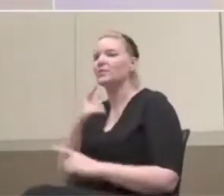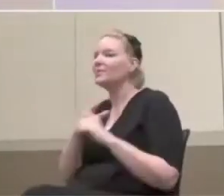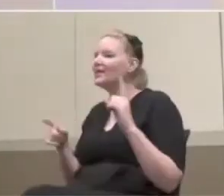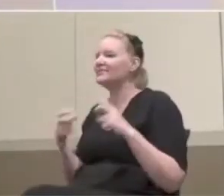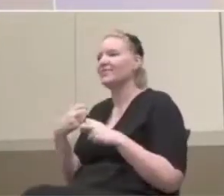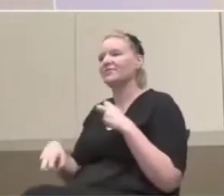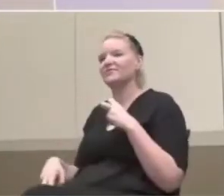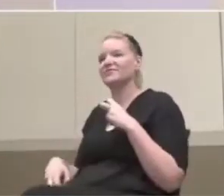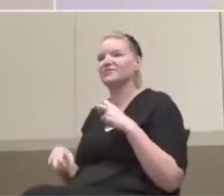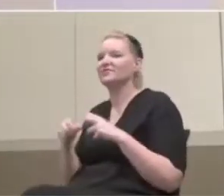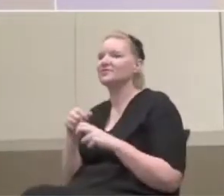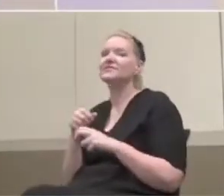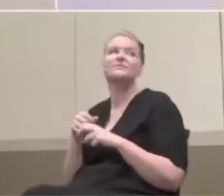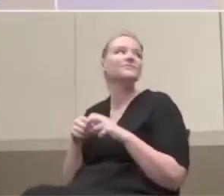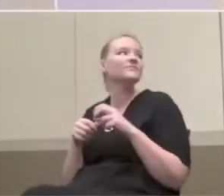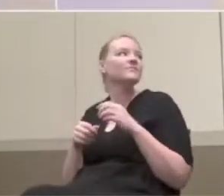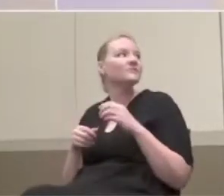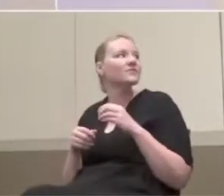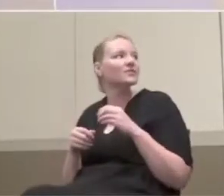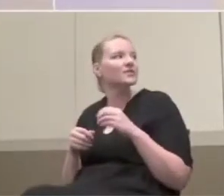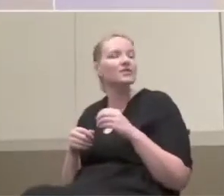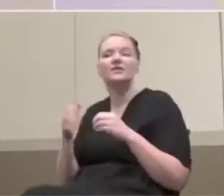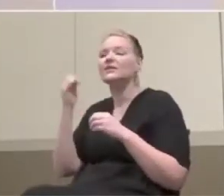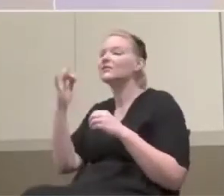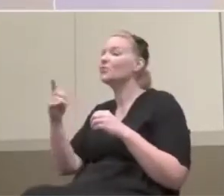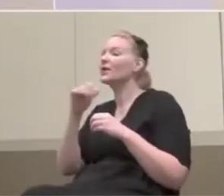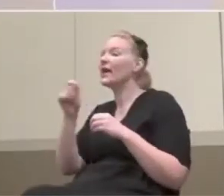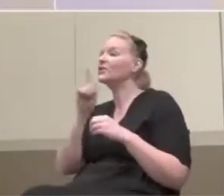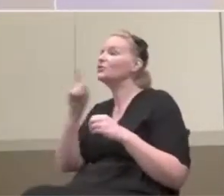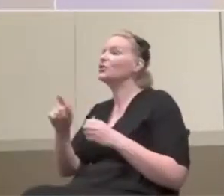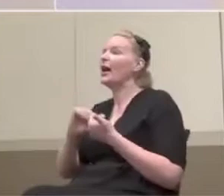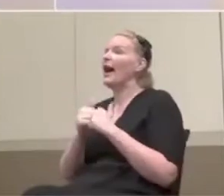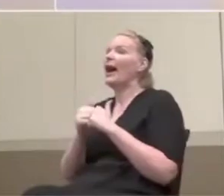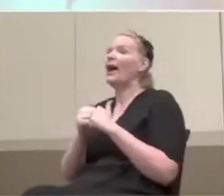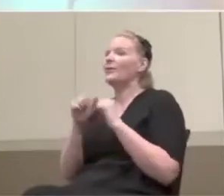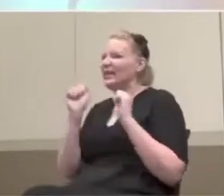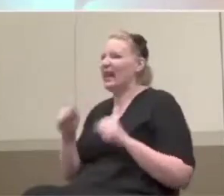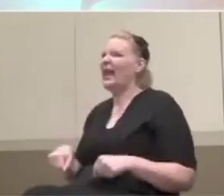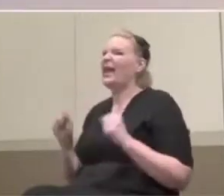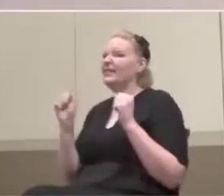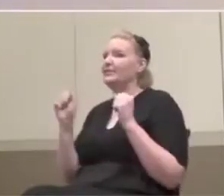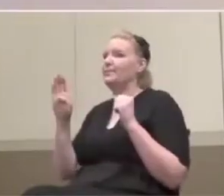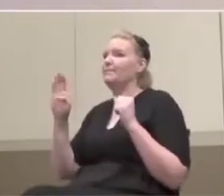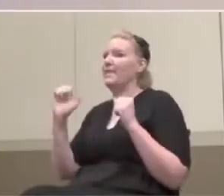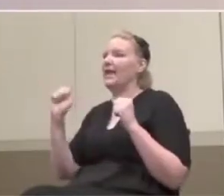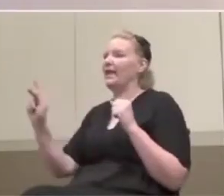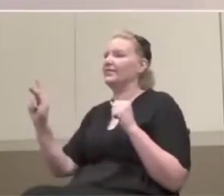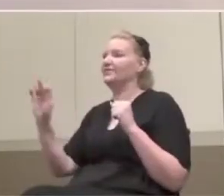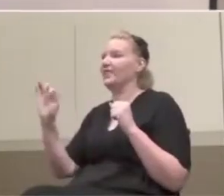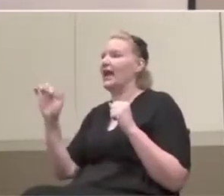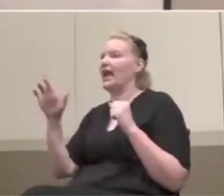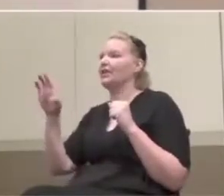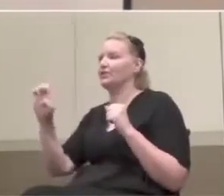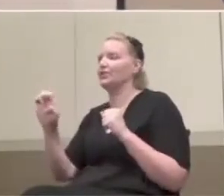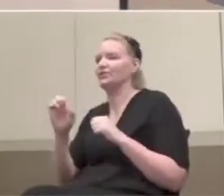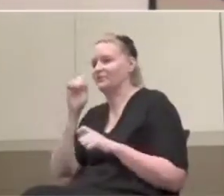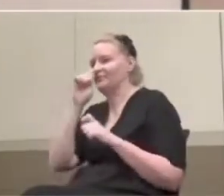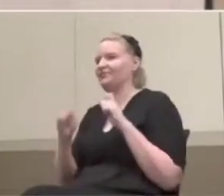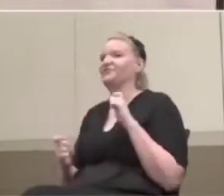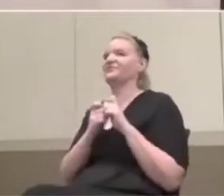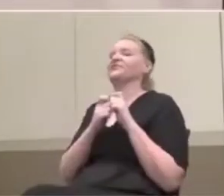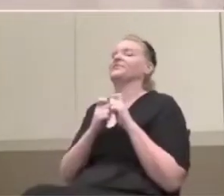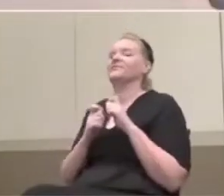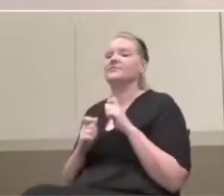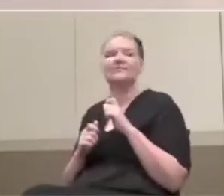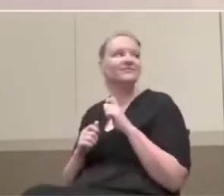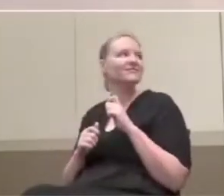with a paradoxical approach, you can set yourself up for a big backfire. And I've had them before. I know you guys want to stare at the dancing